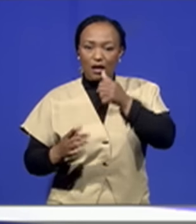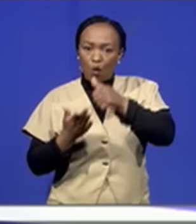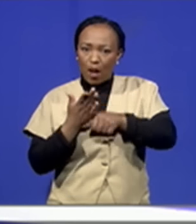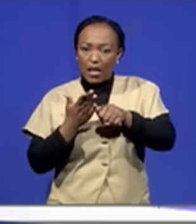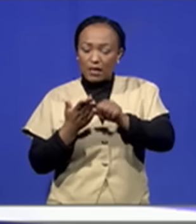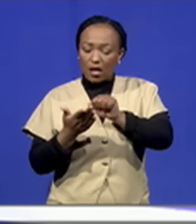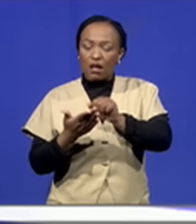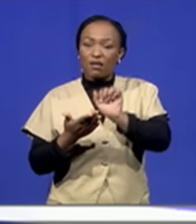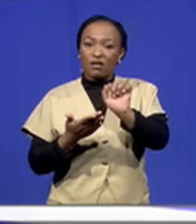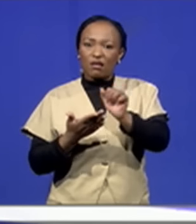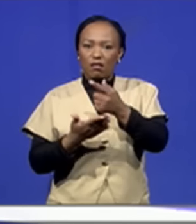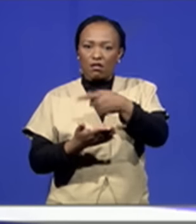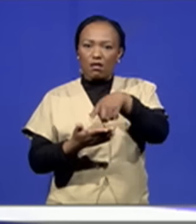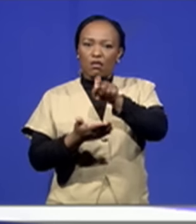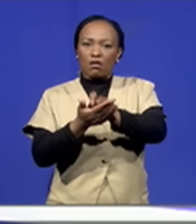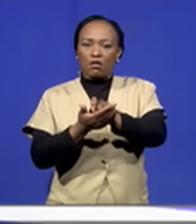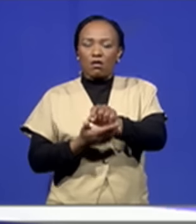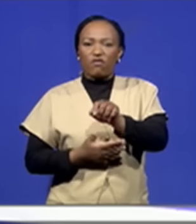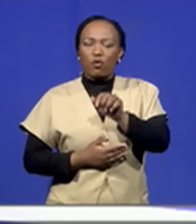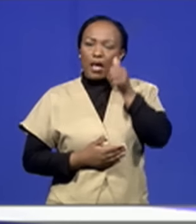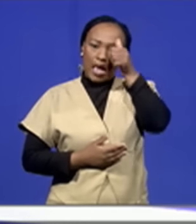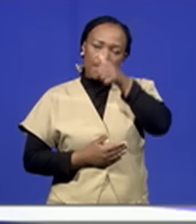ka Moranang wa 2025.